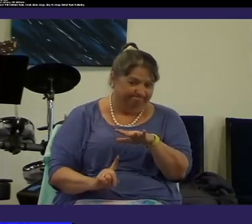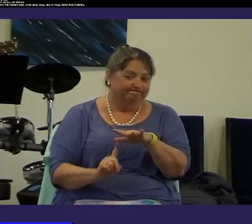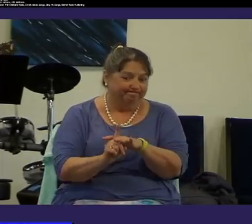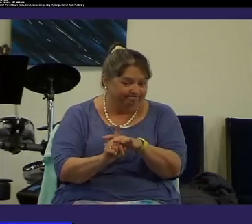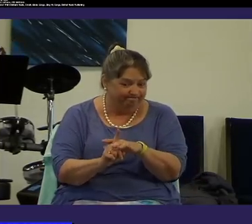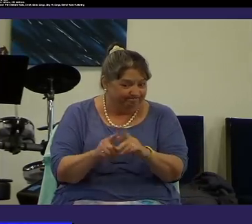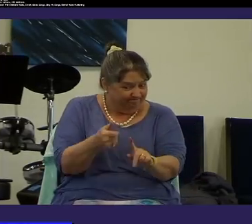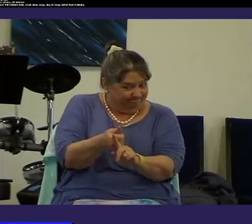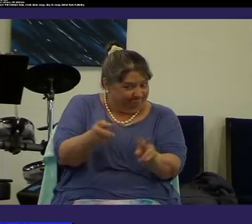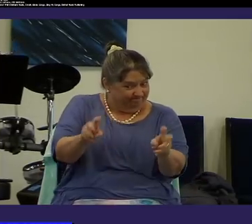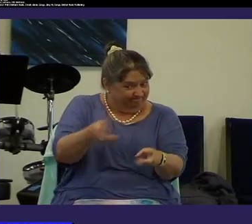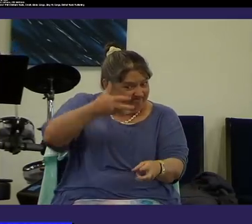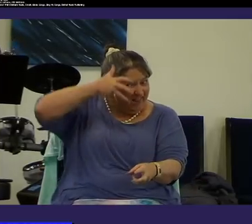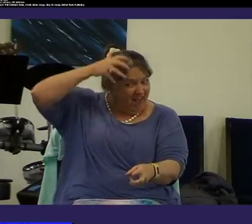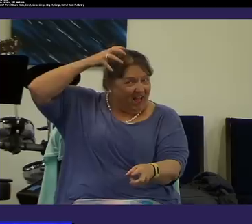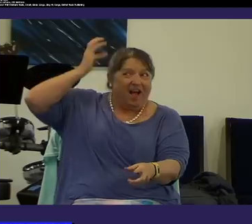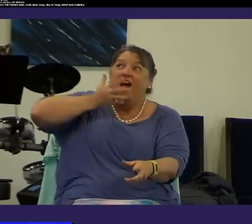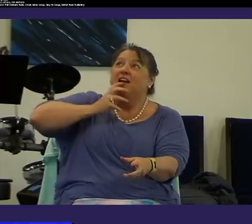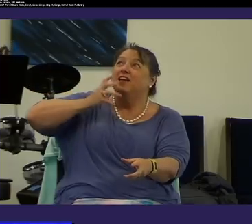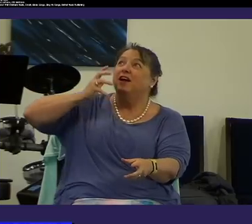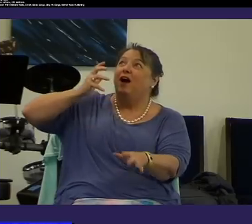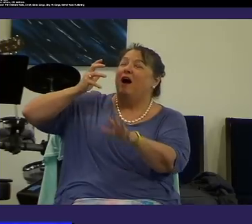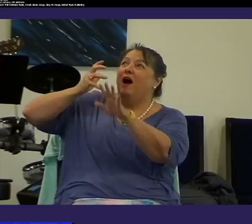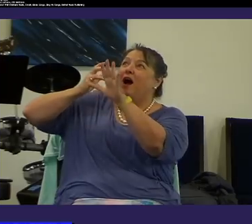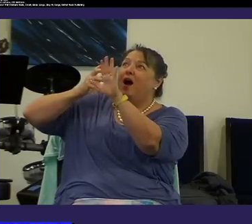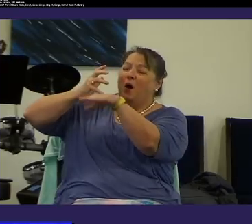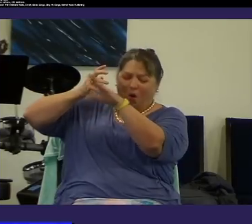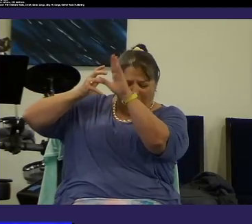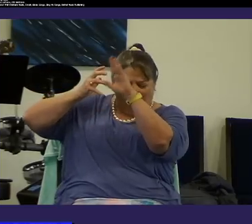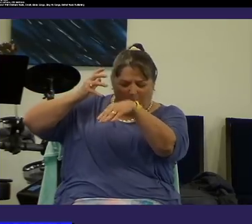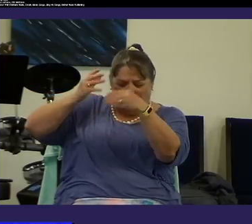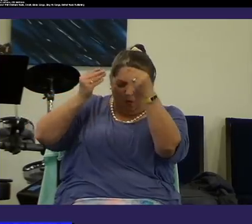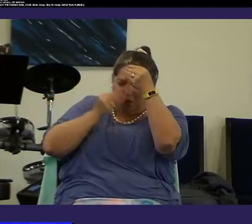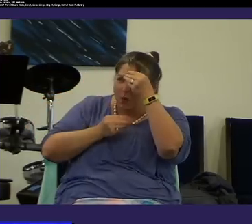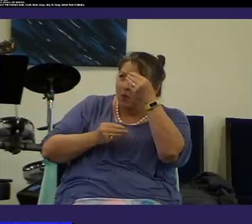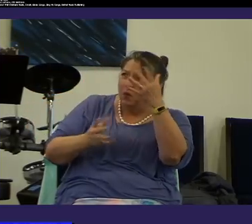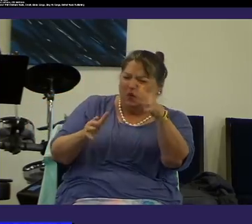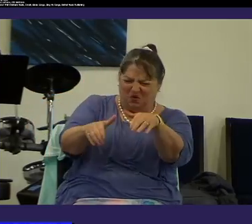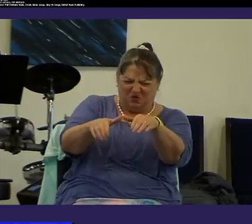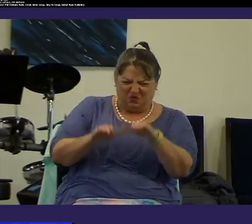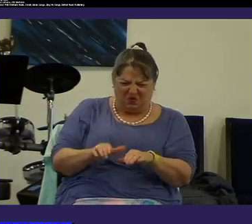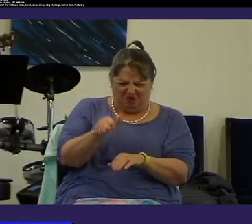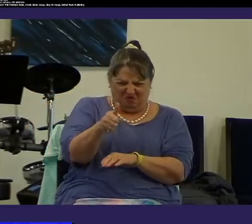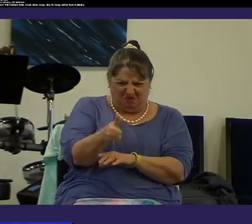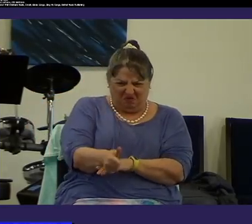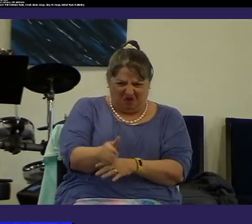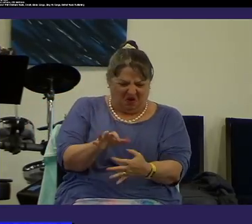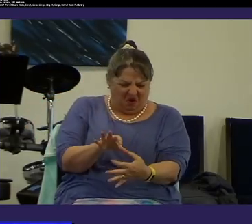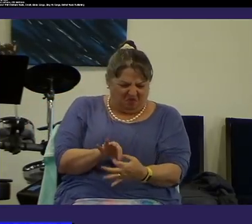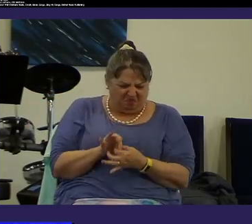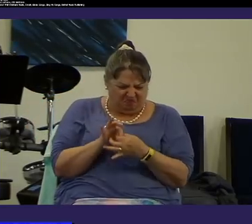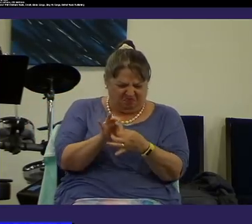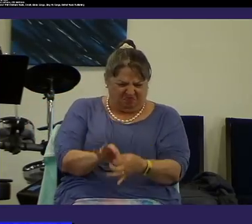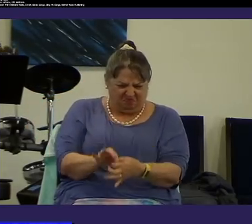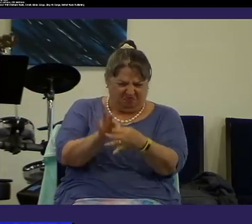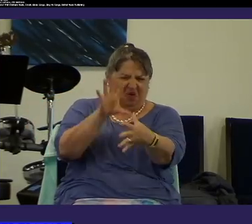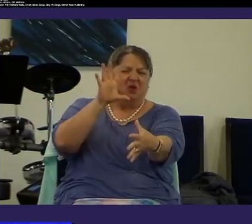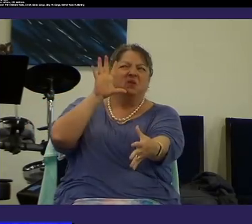silence, the roaring lion declared, the grave has